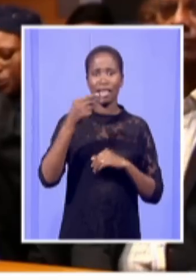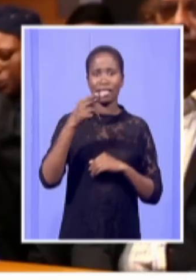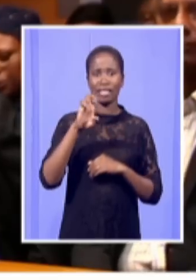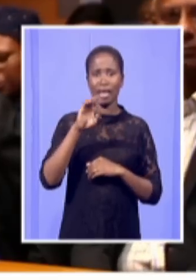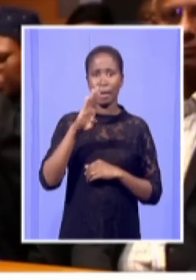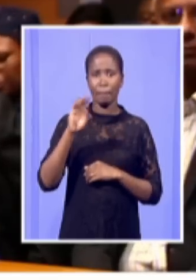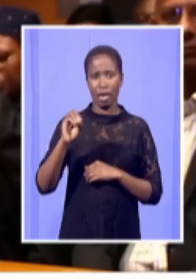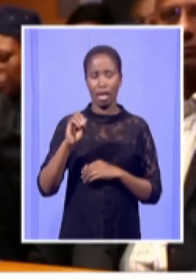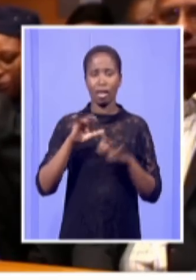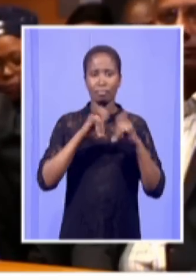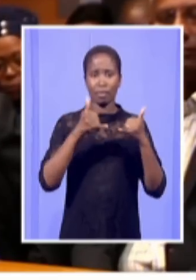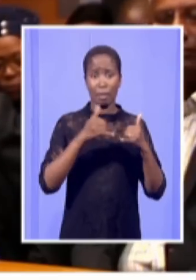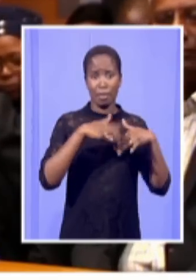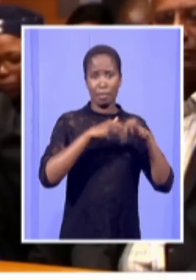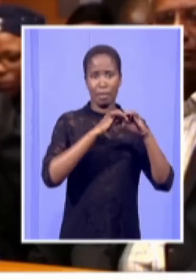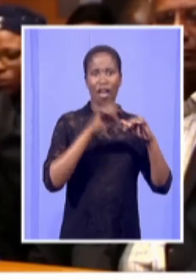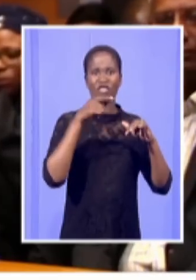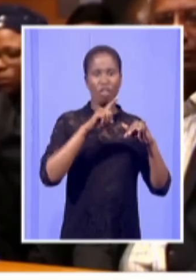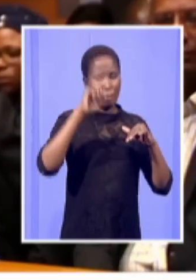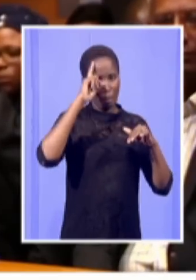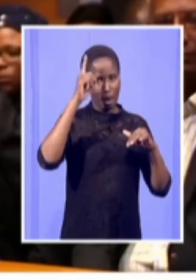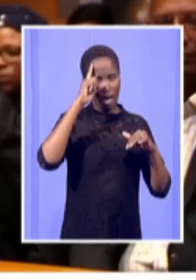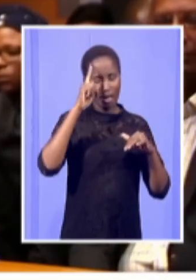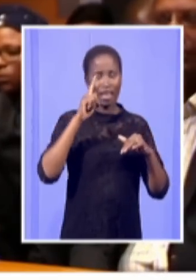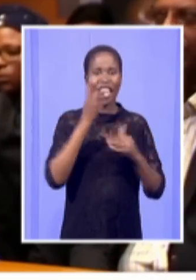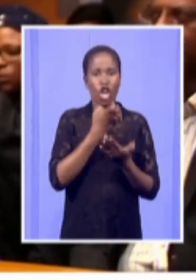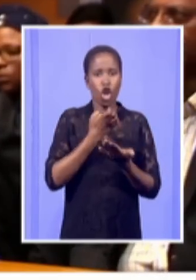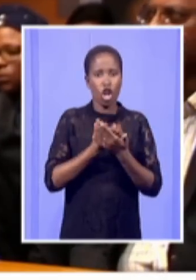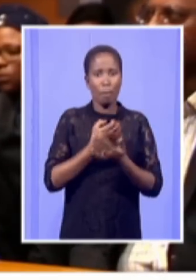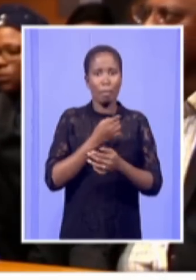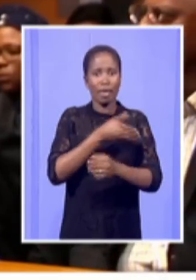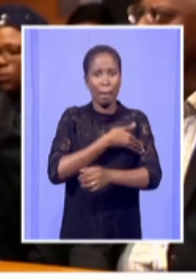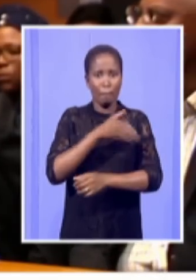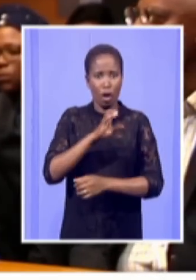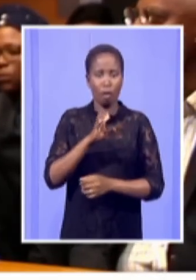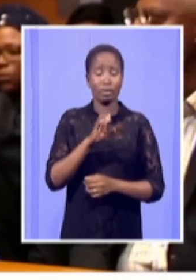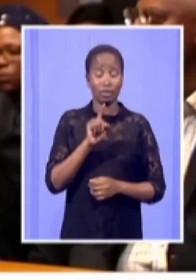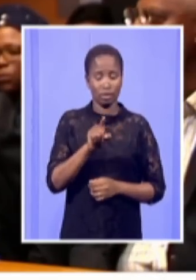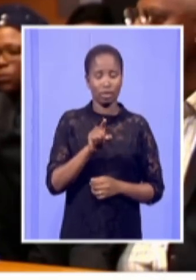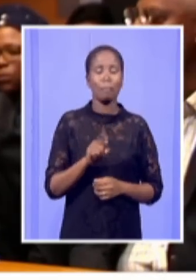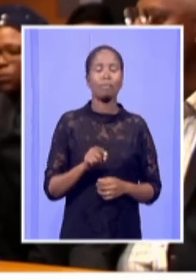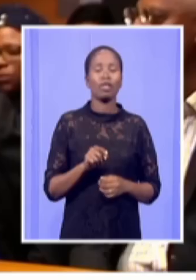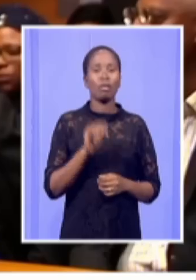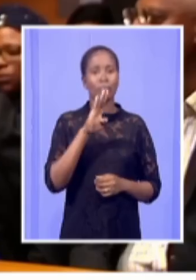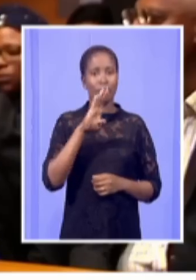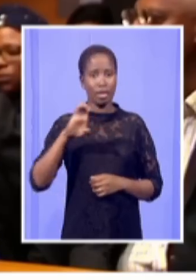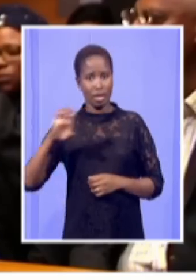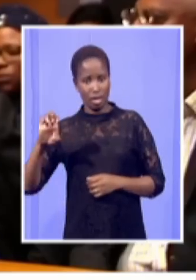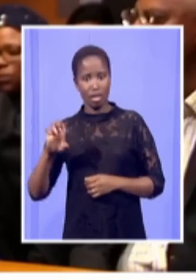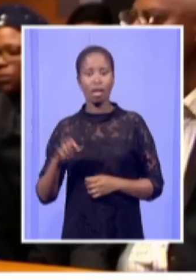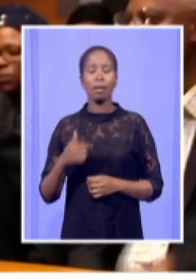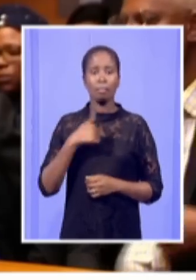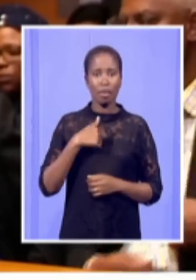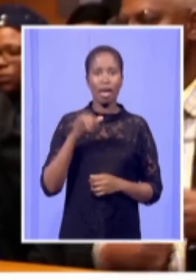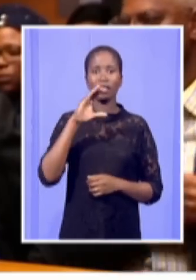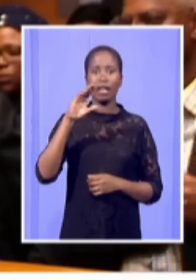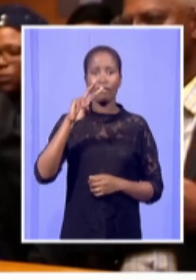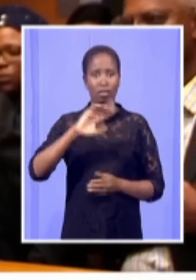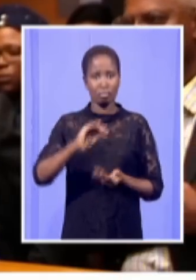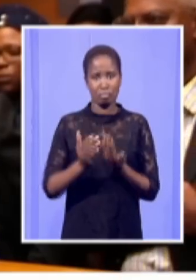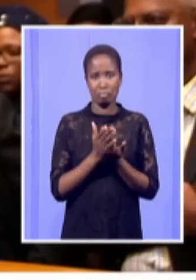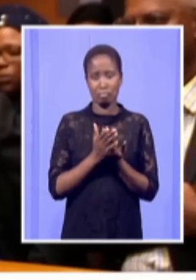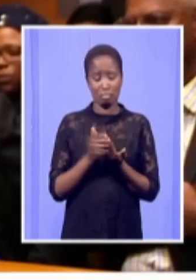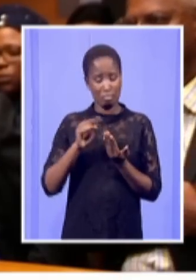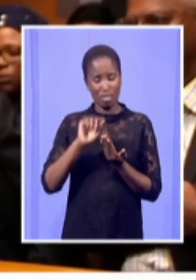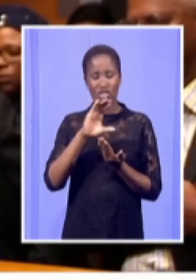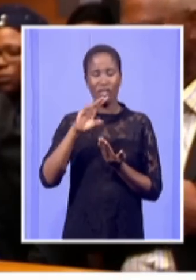was the first significant black economic empowerment company. I attach here to my abbreviated curriculum vitae, summarizing my background and